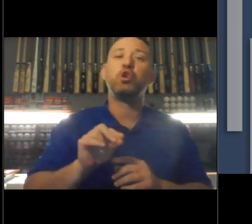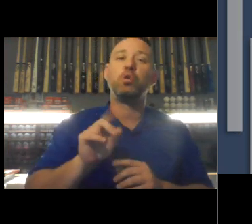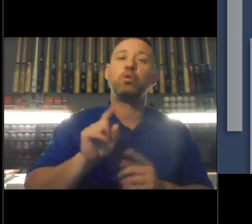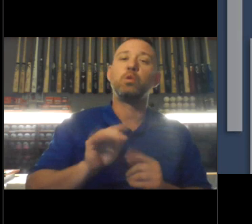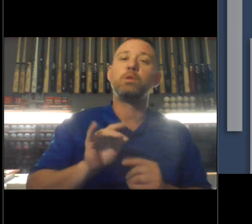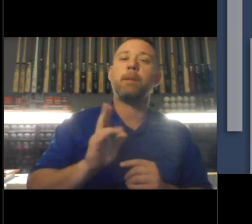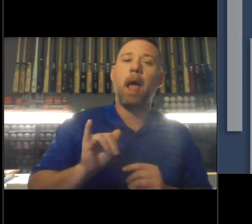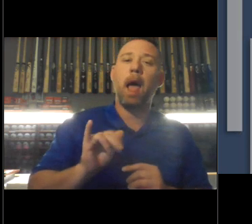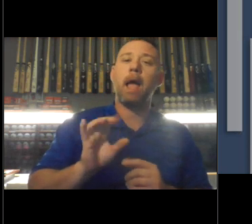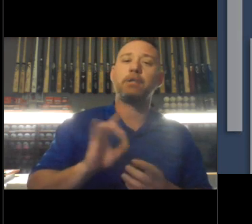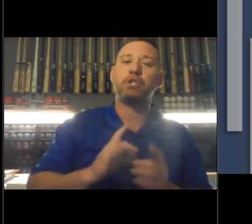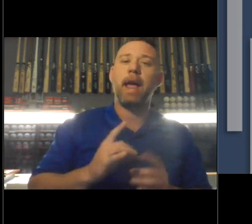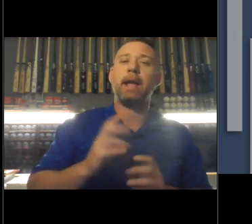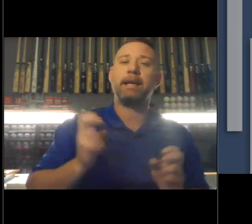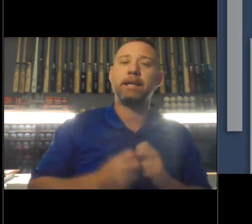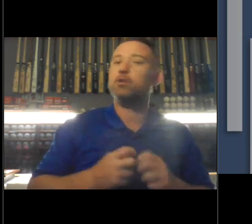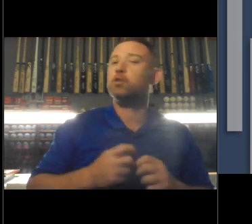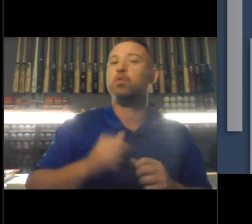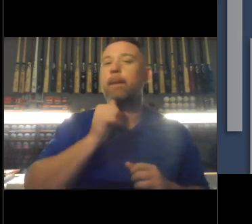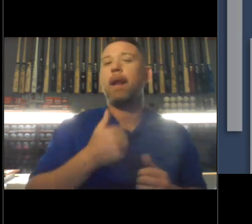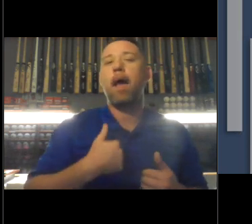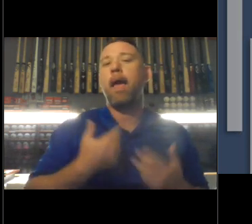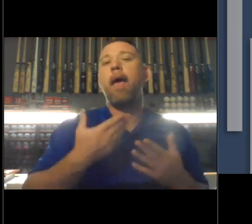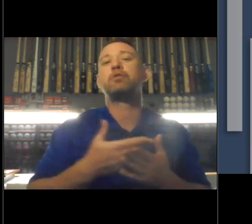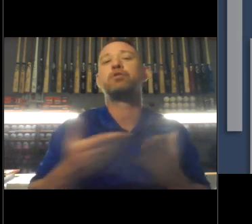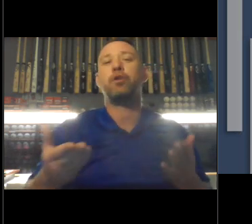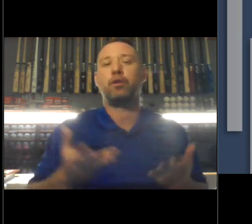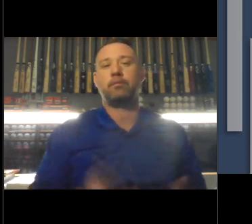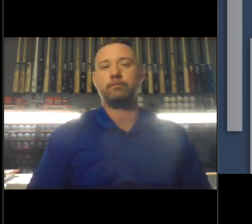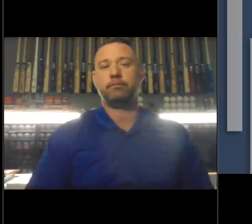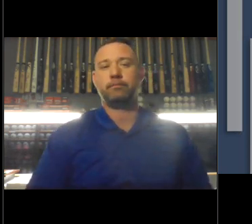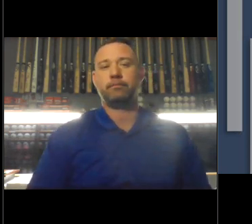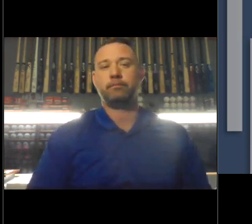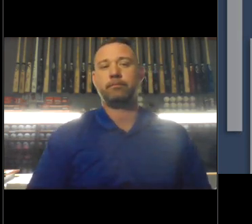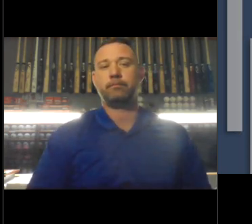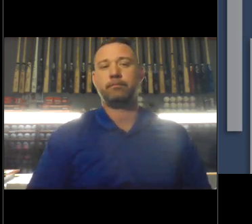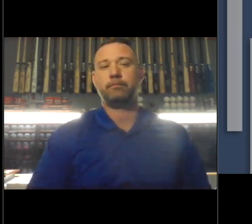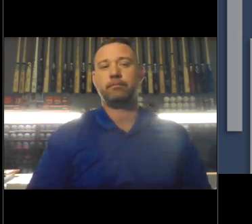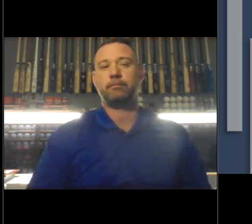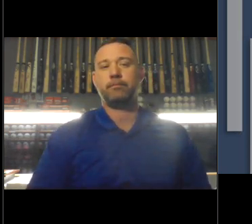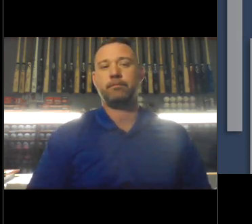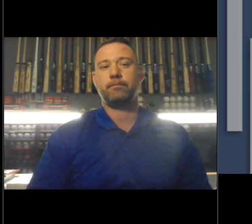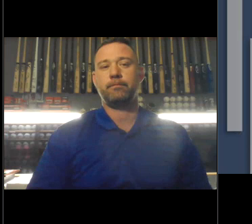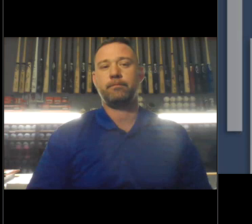chain issues, we may not have certain items. And so,